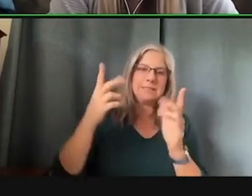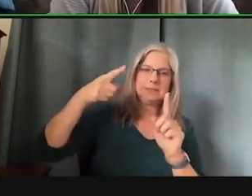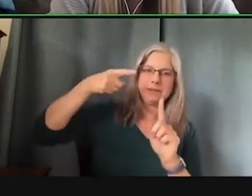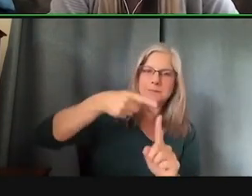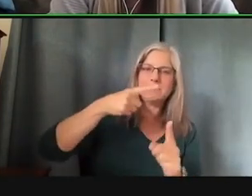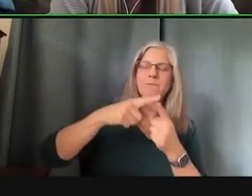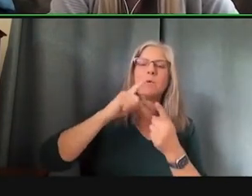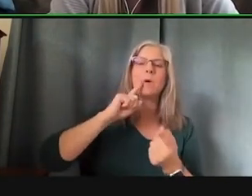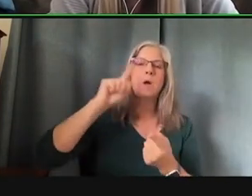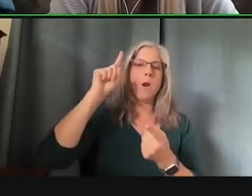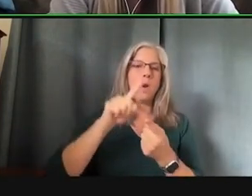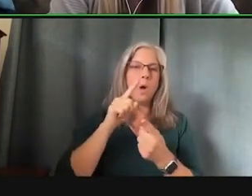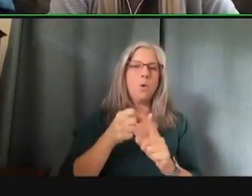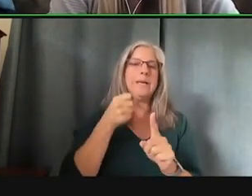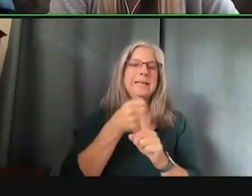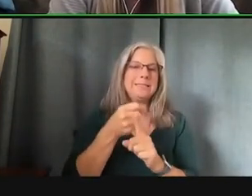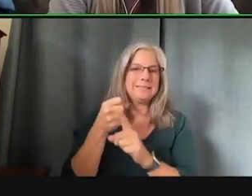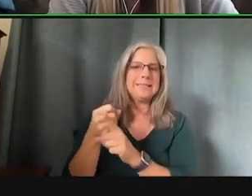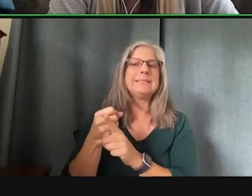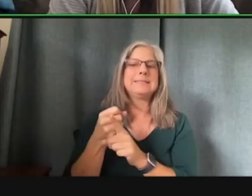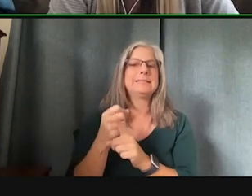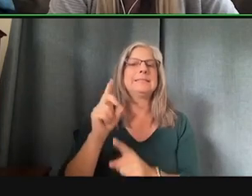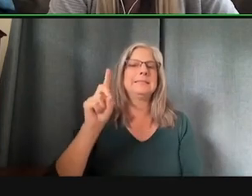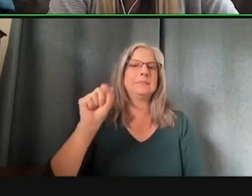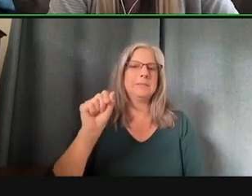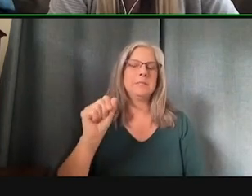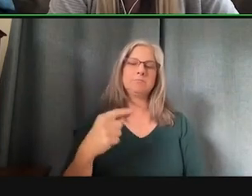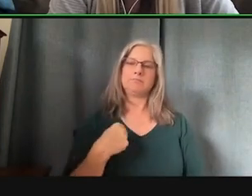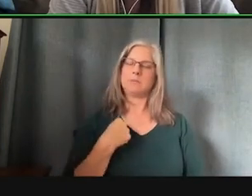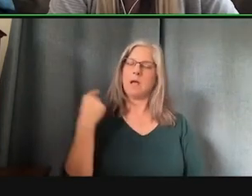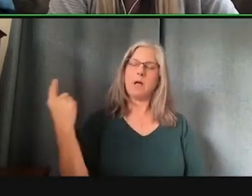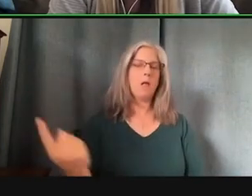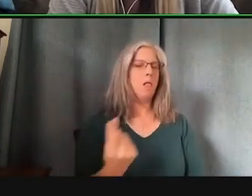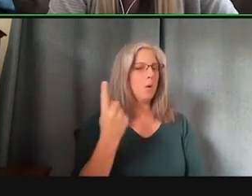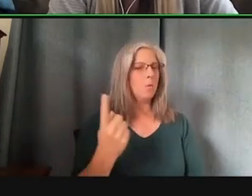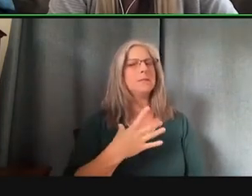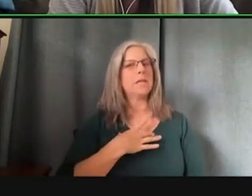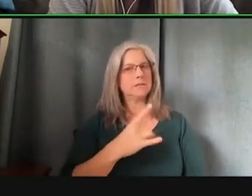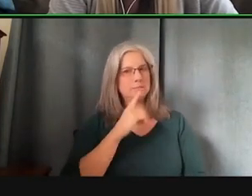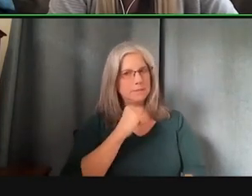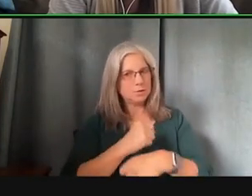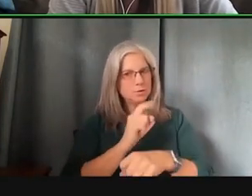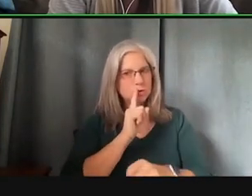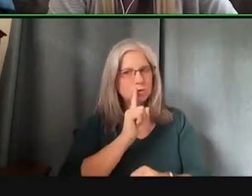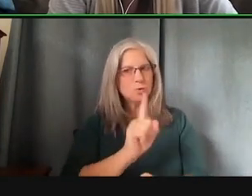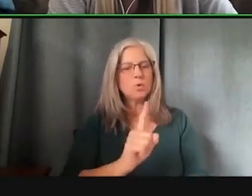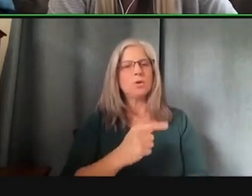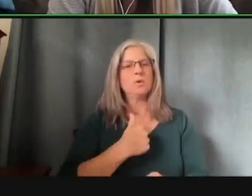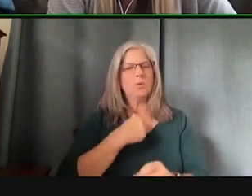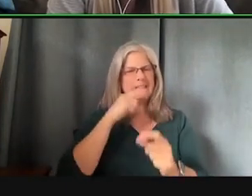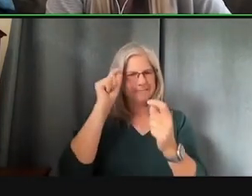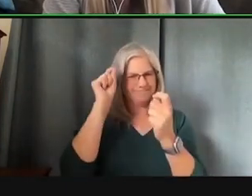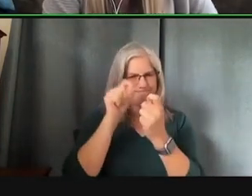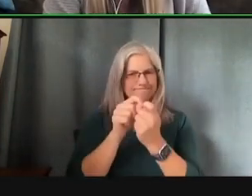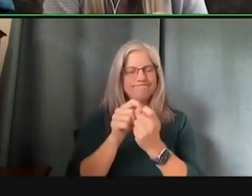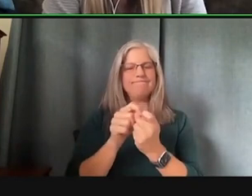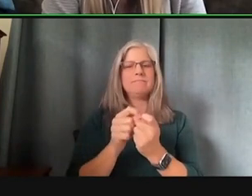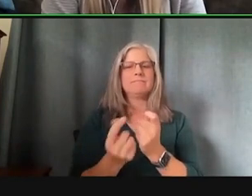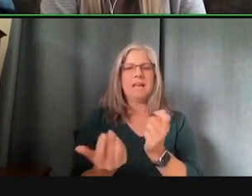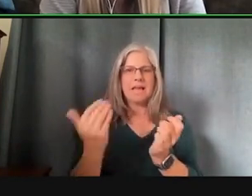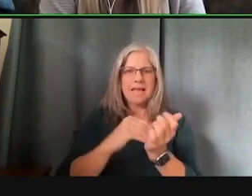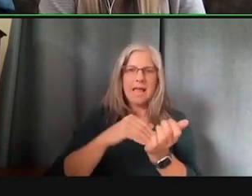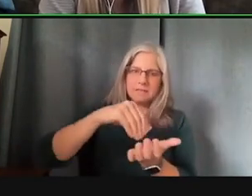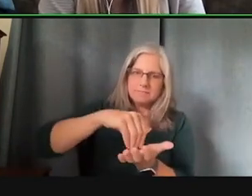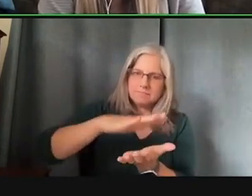low incidence disabilities. So I always like to ensure that we're being highly specific when we're talking